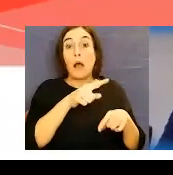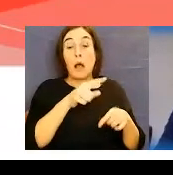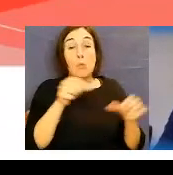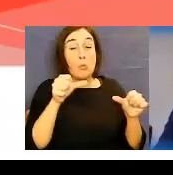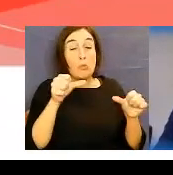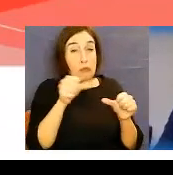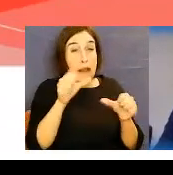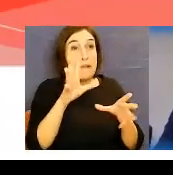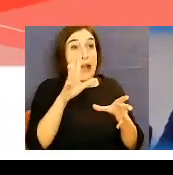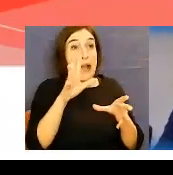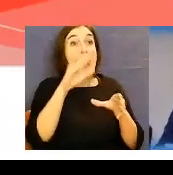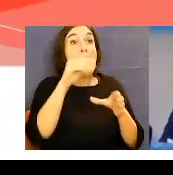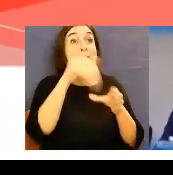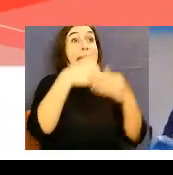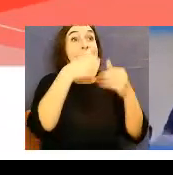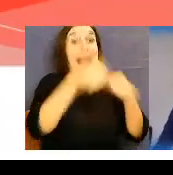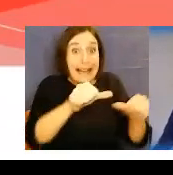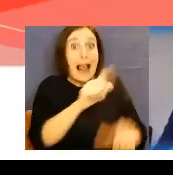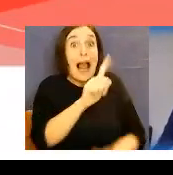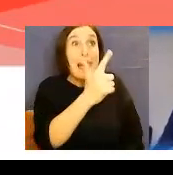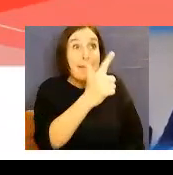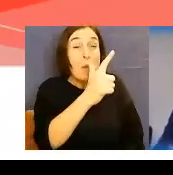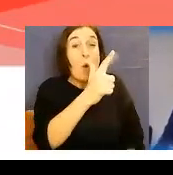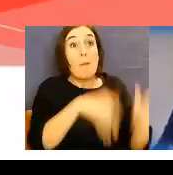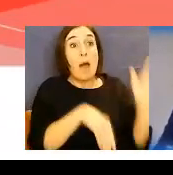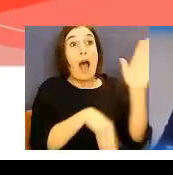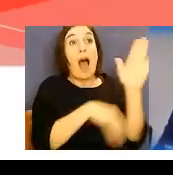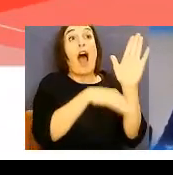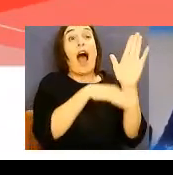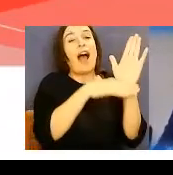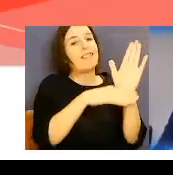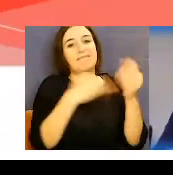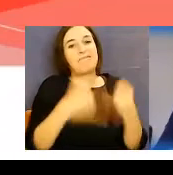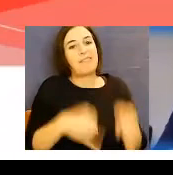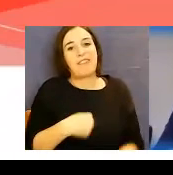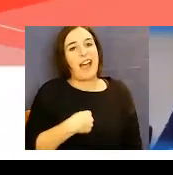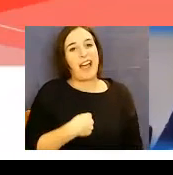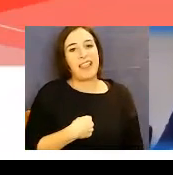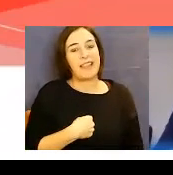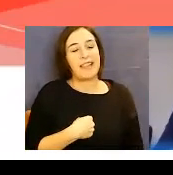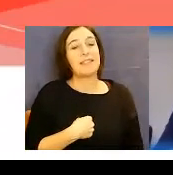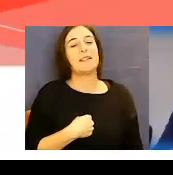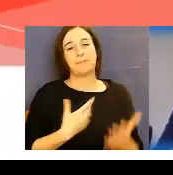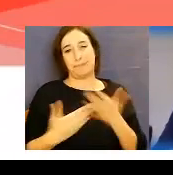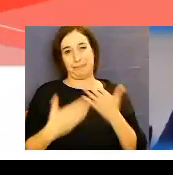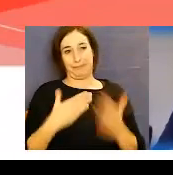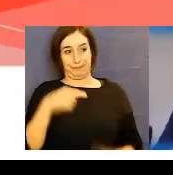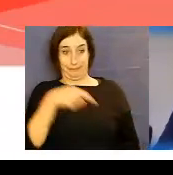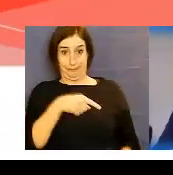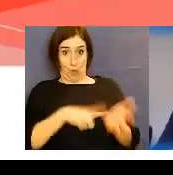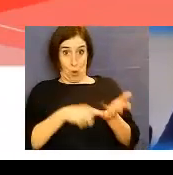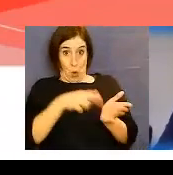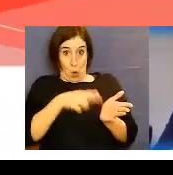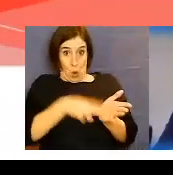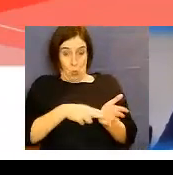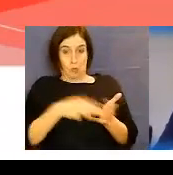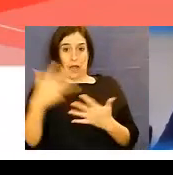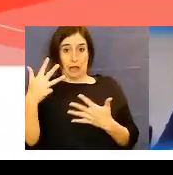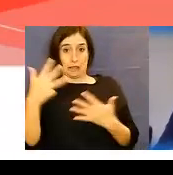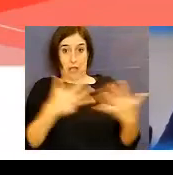it. So in Luton, in 1995, just when I started